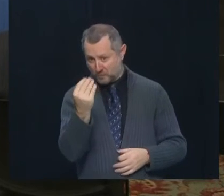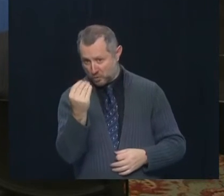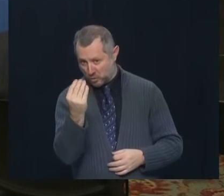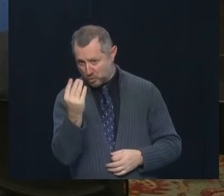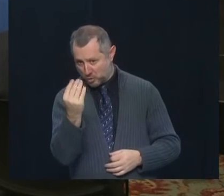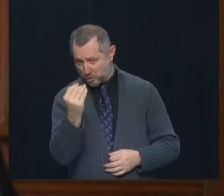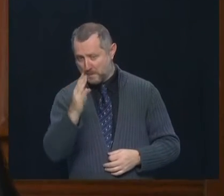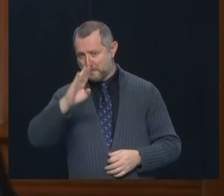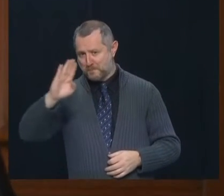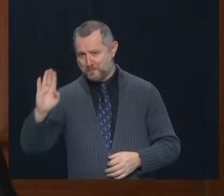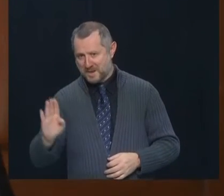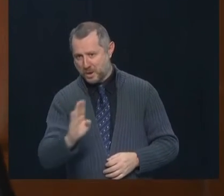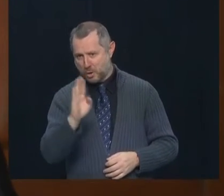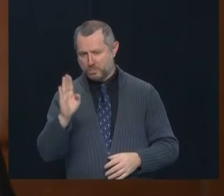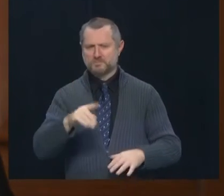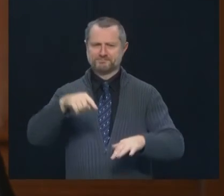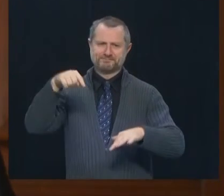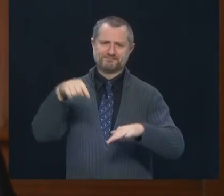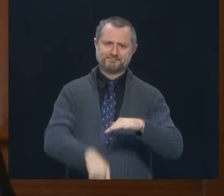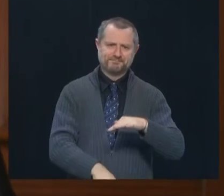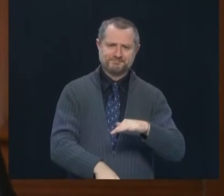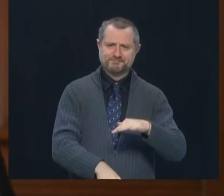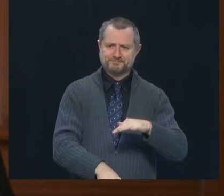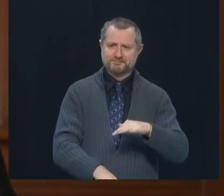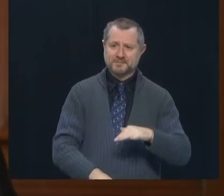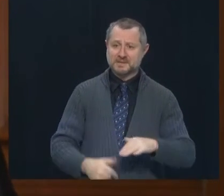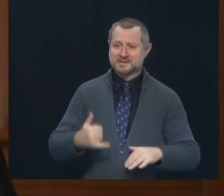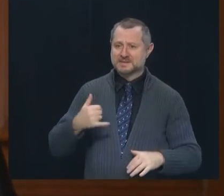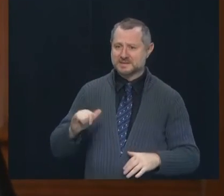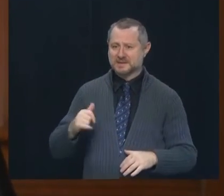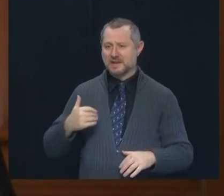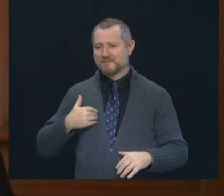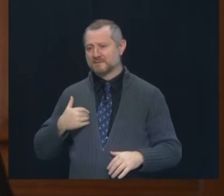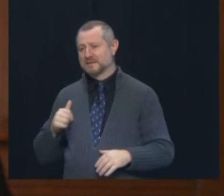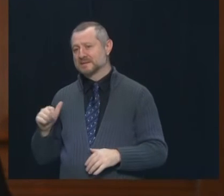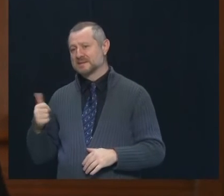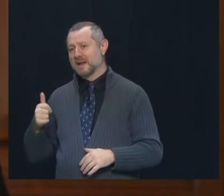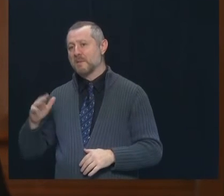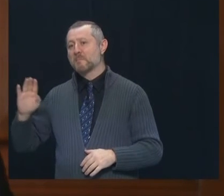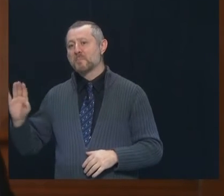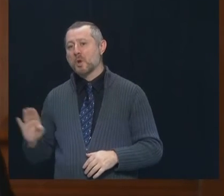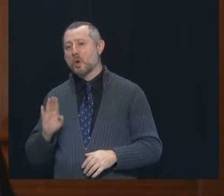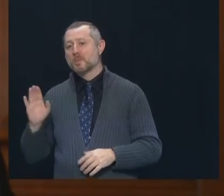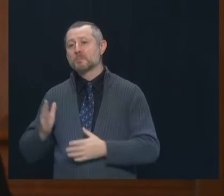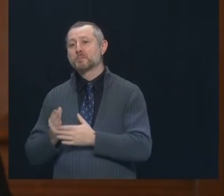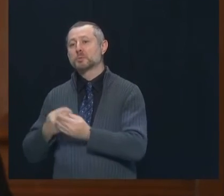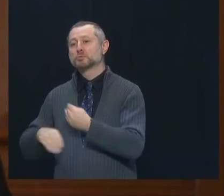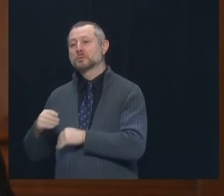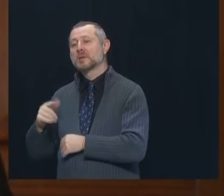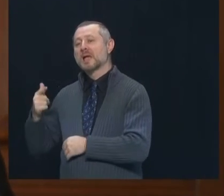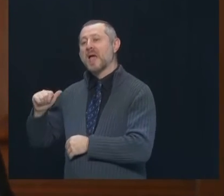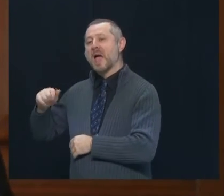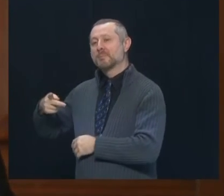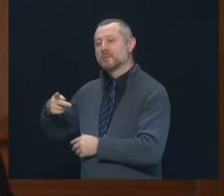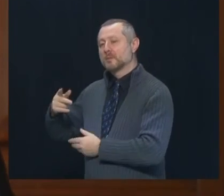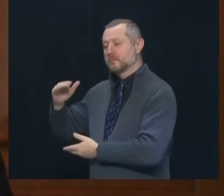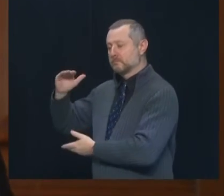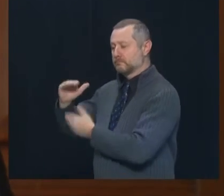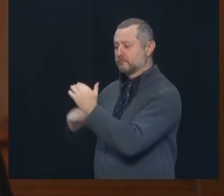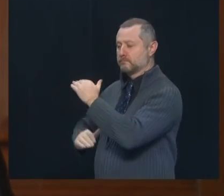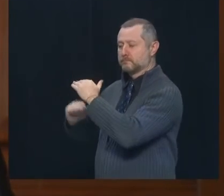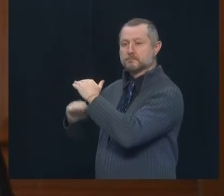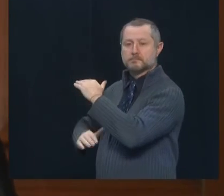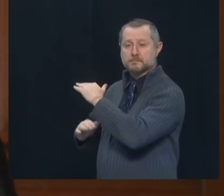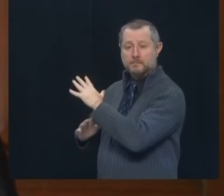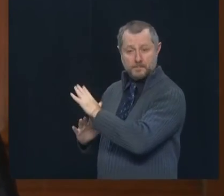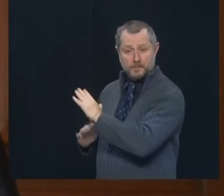We still have a $10 billion budget gap, which we released in the last financial plan update. On spending of the